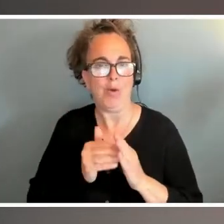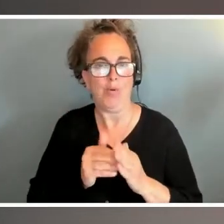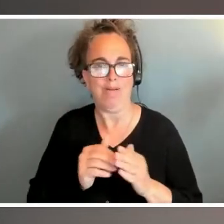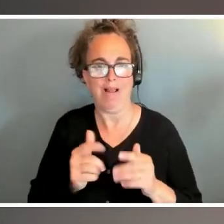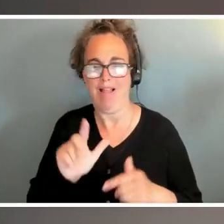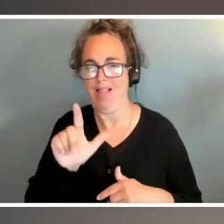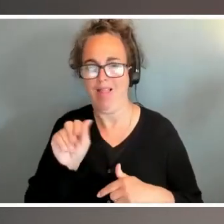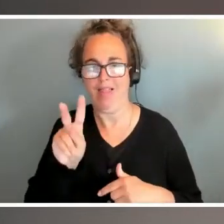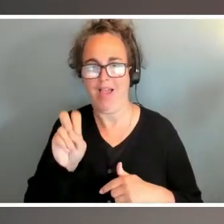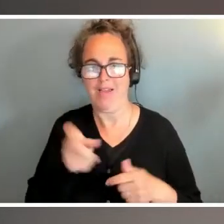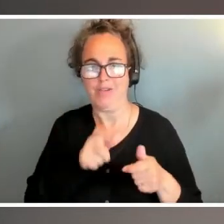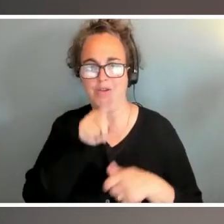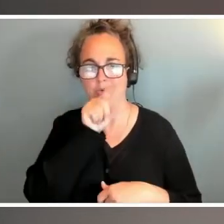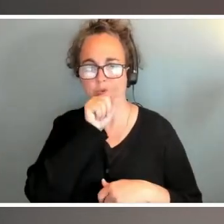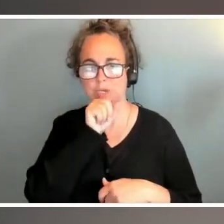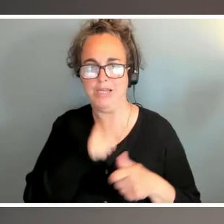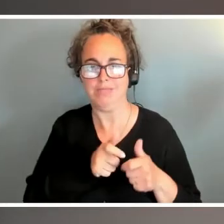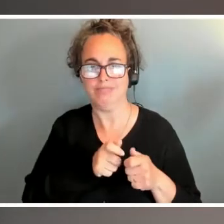can follow